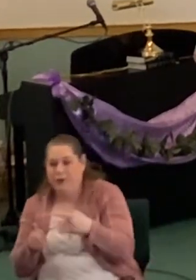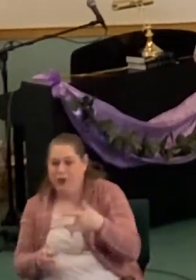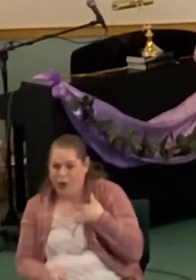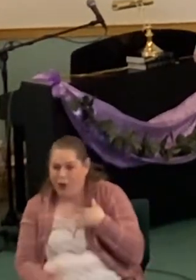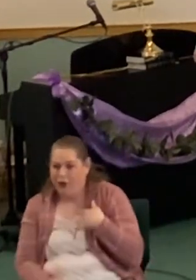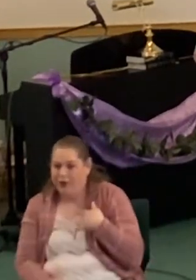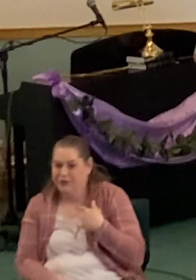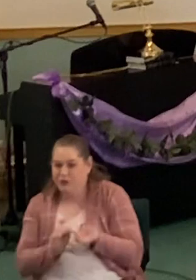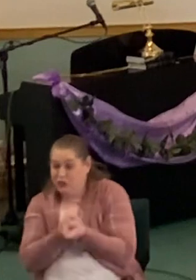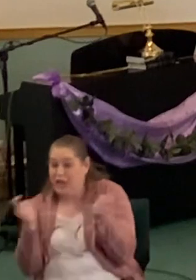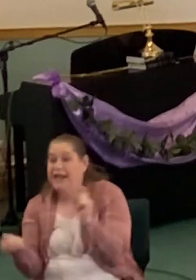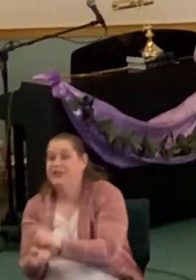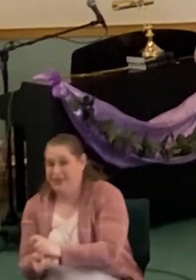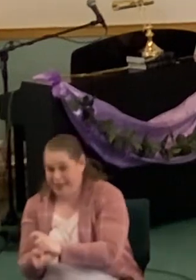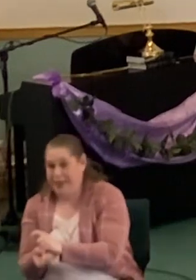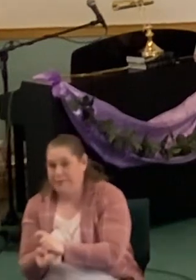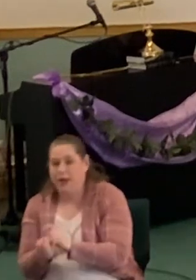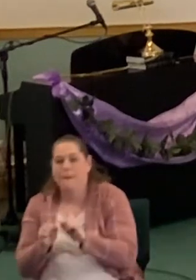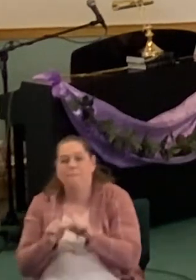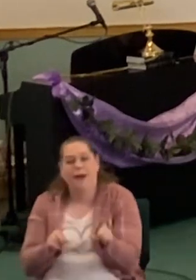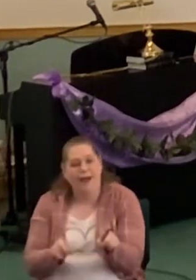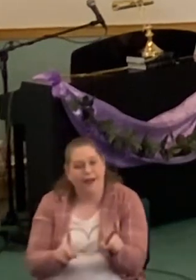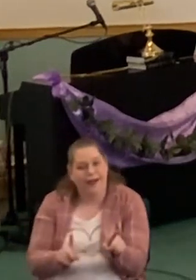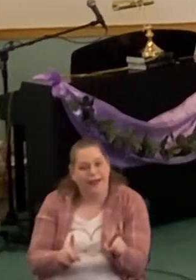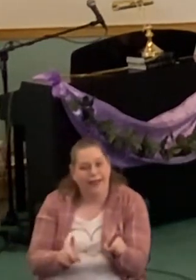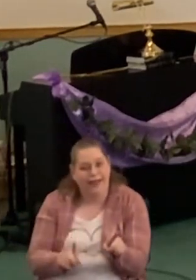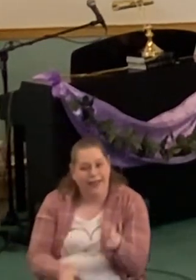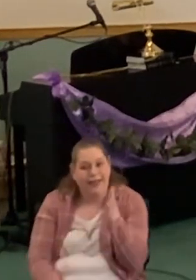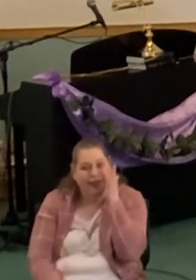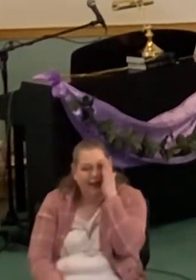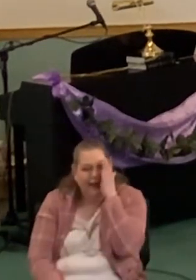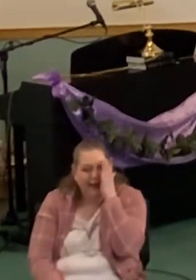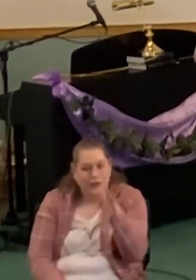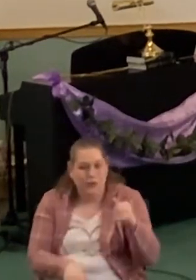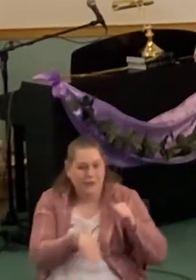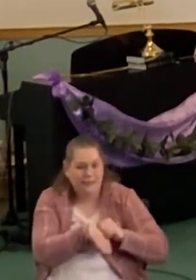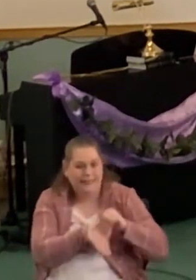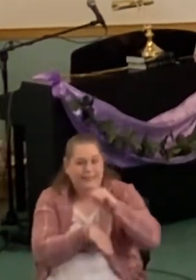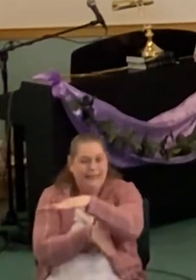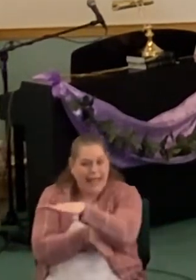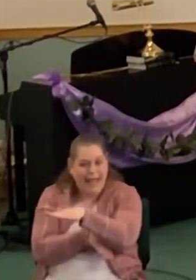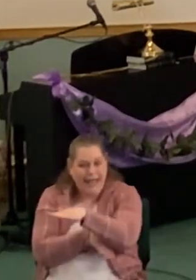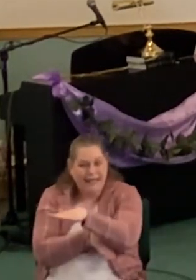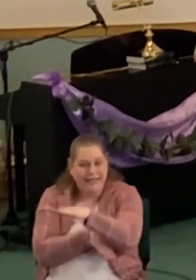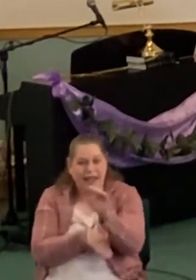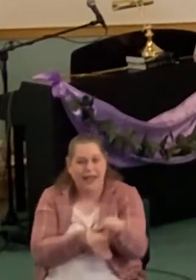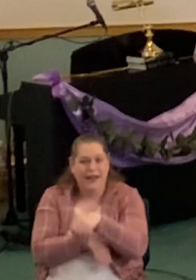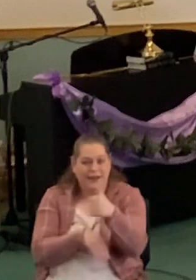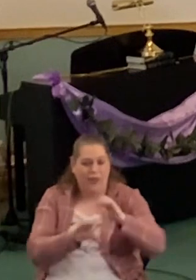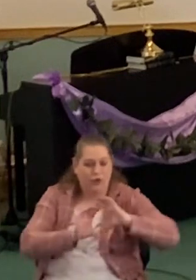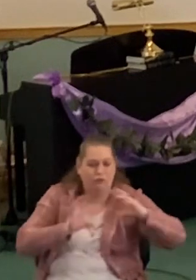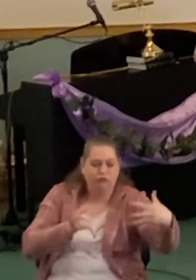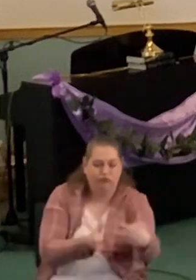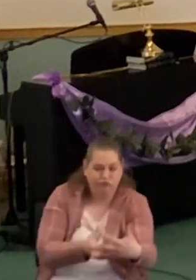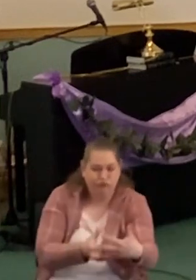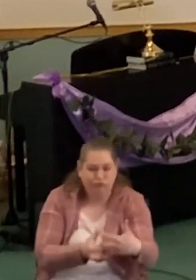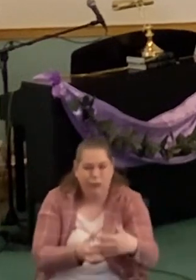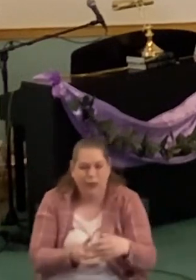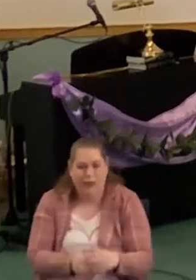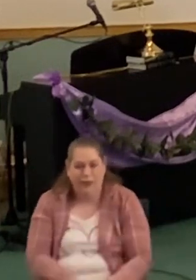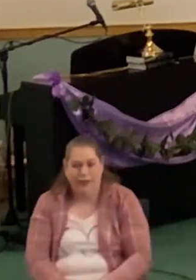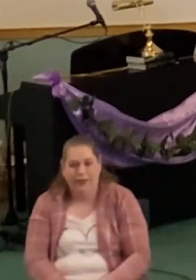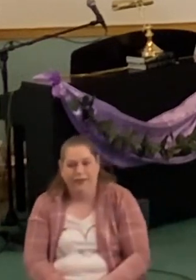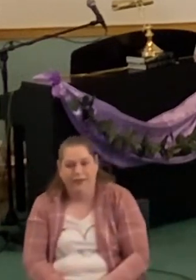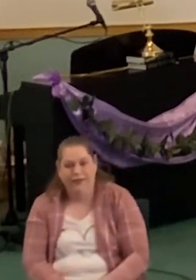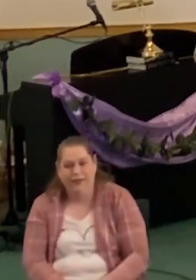foreign nation to come and punish the people of Judah. Not the answer that Habakkuk probably